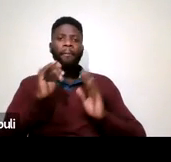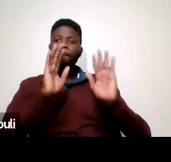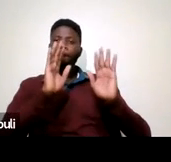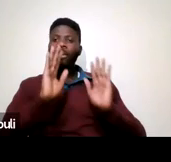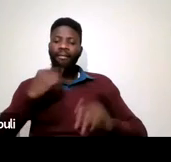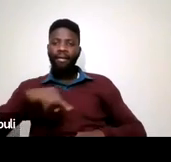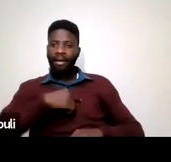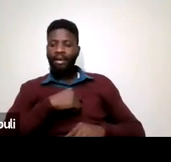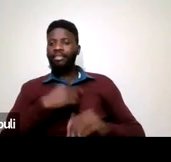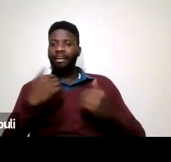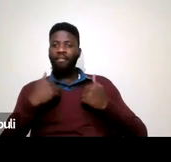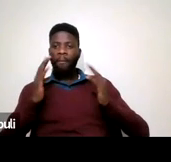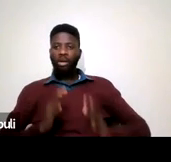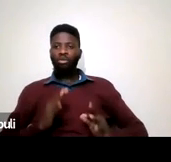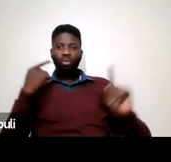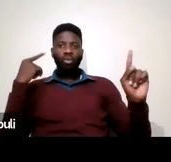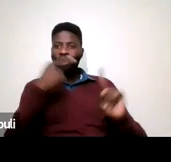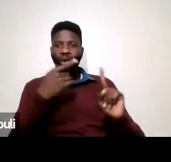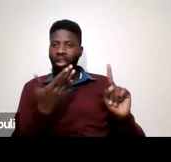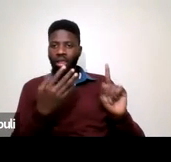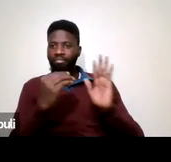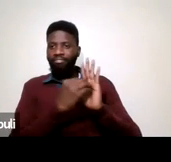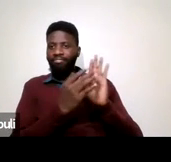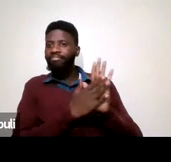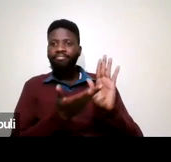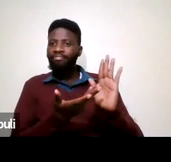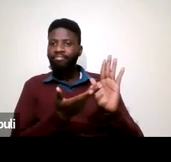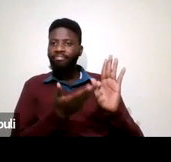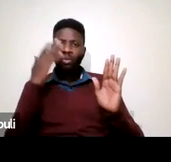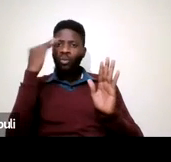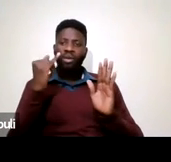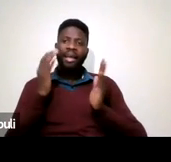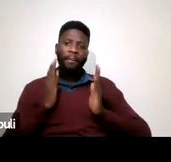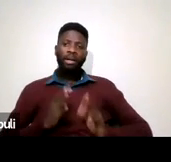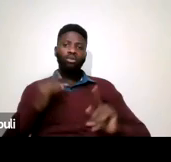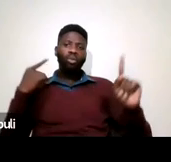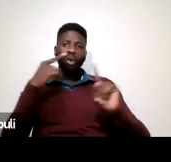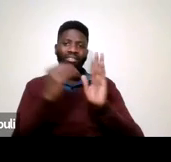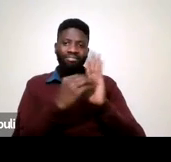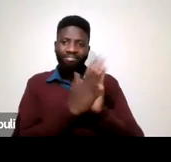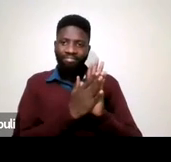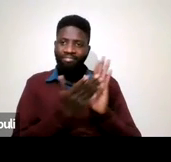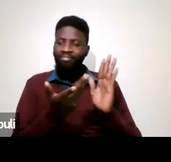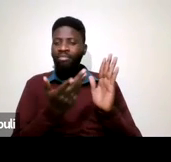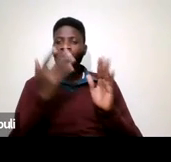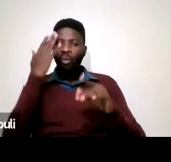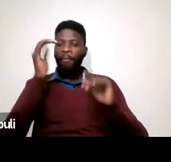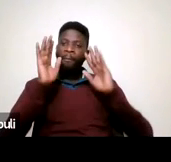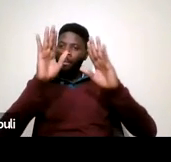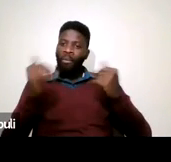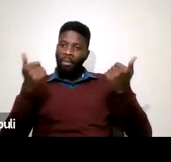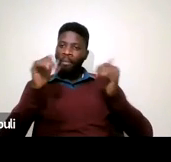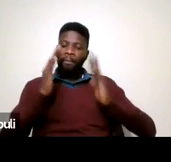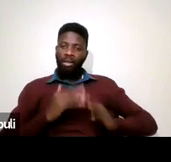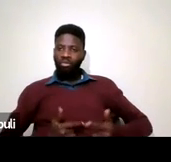set personal goals? Or why personal goal setting? Why is it important for anybody in life?